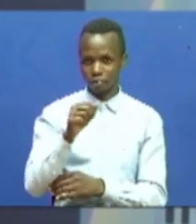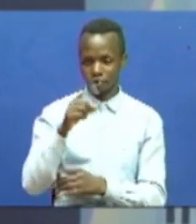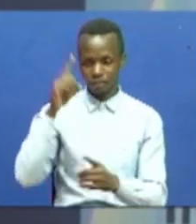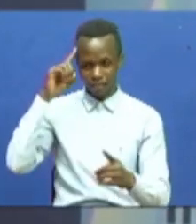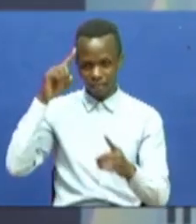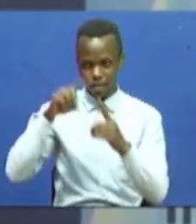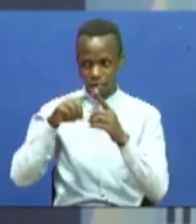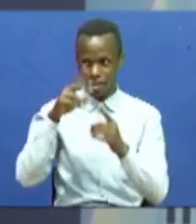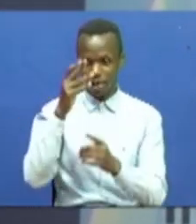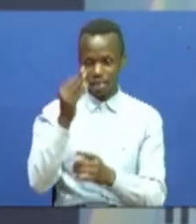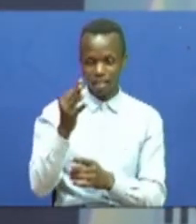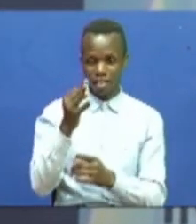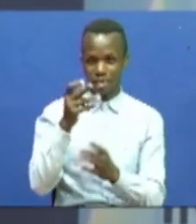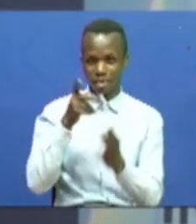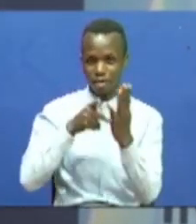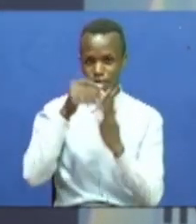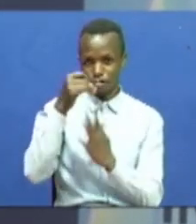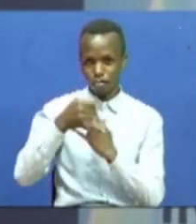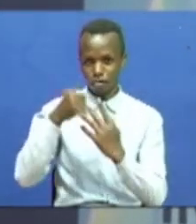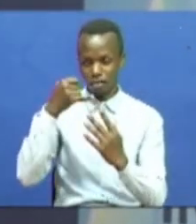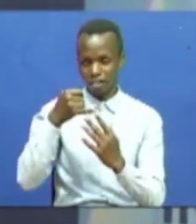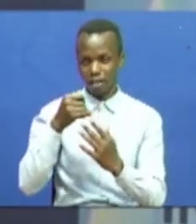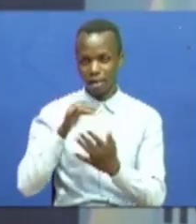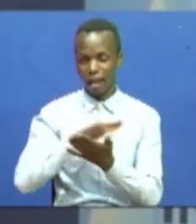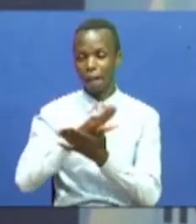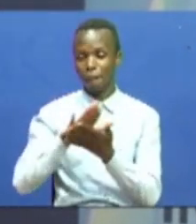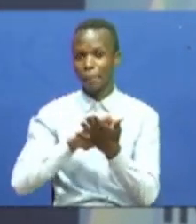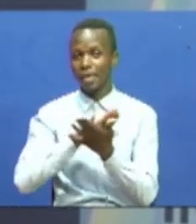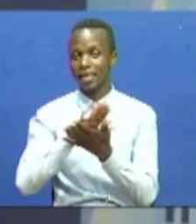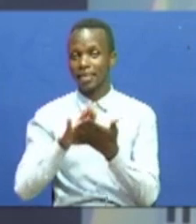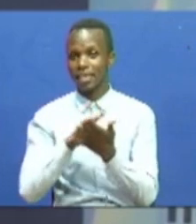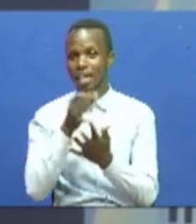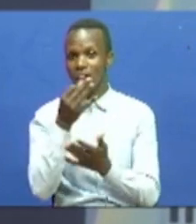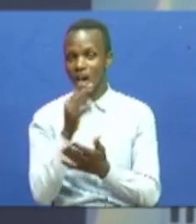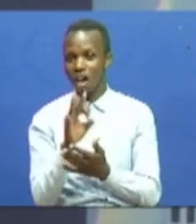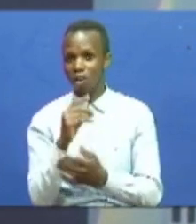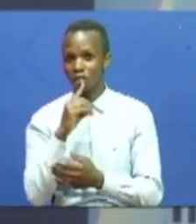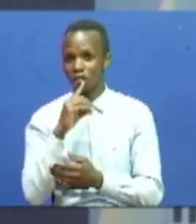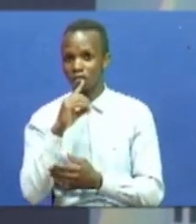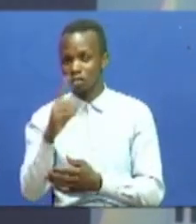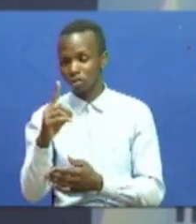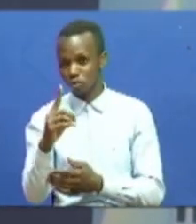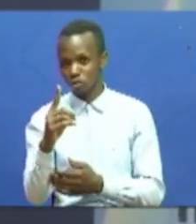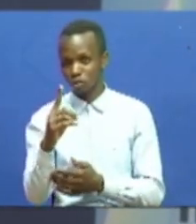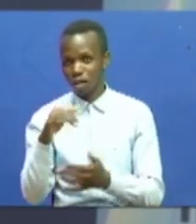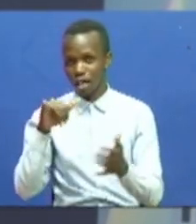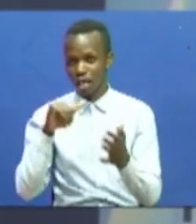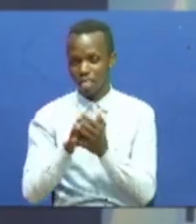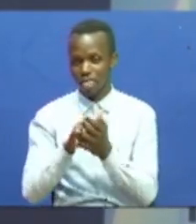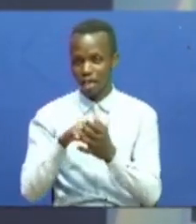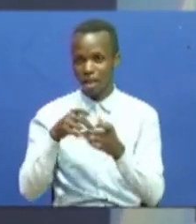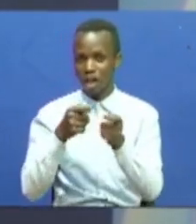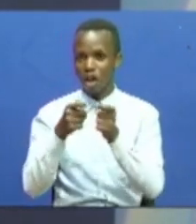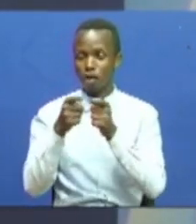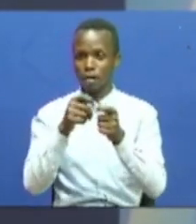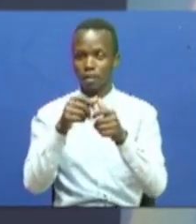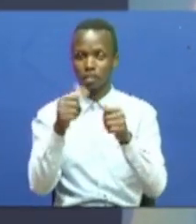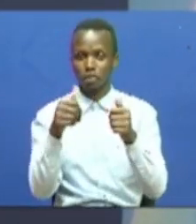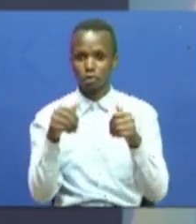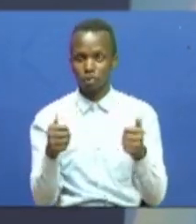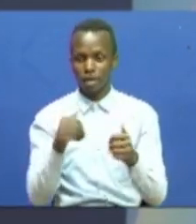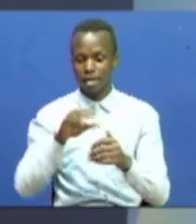projects. These were all basic infras to make sure that Konza Technopolis actually operates as a